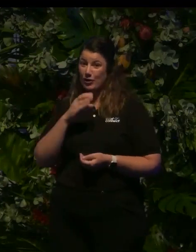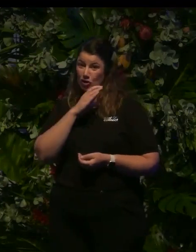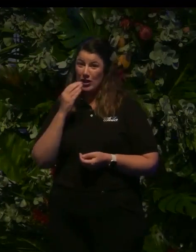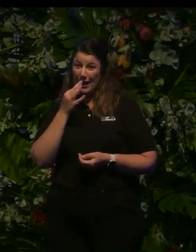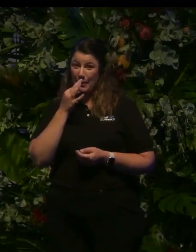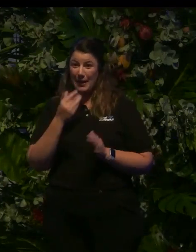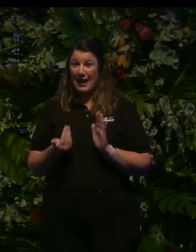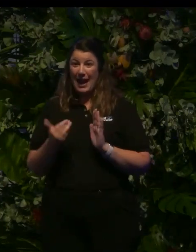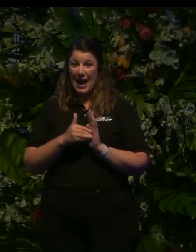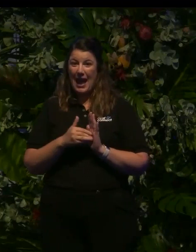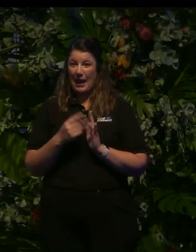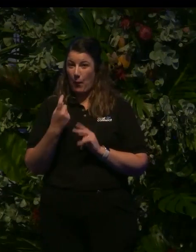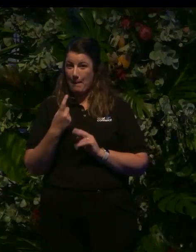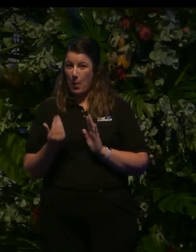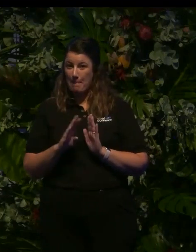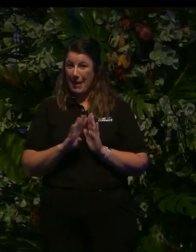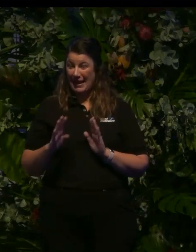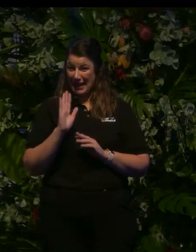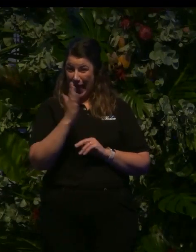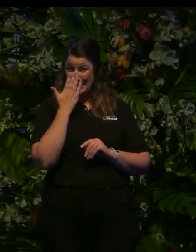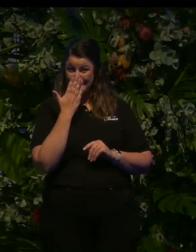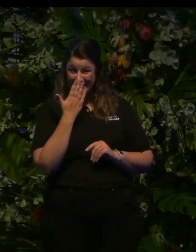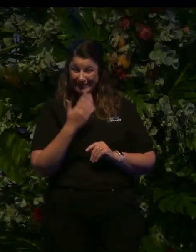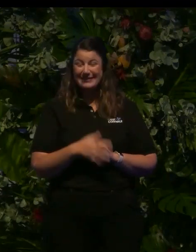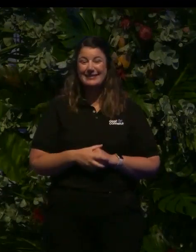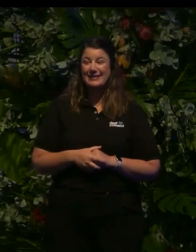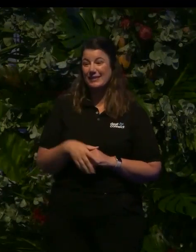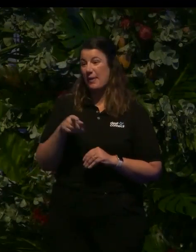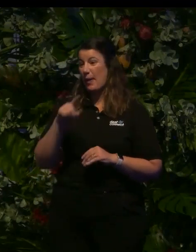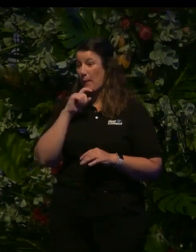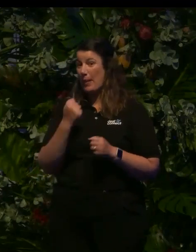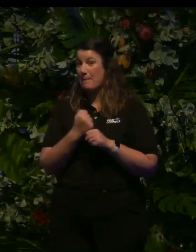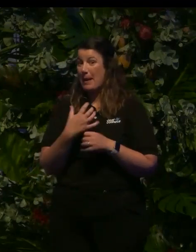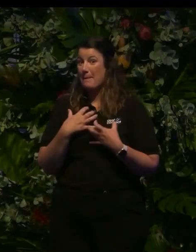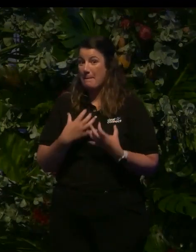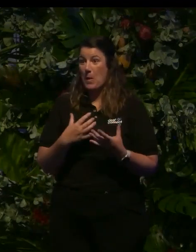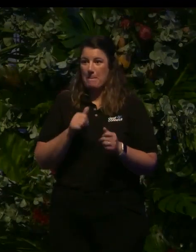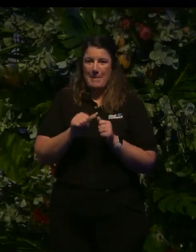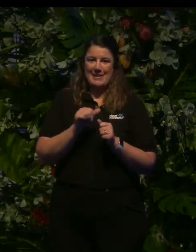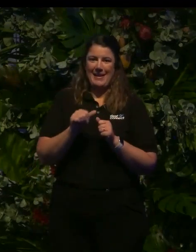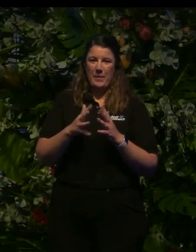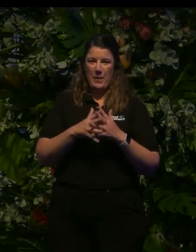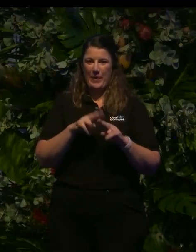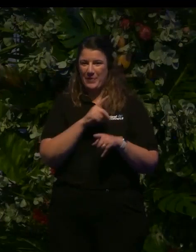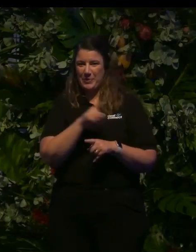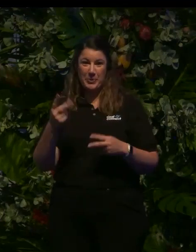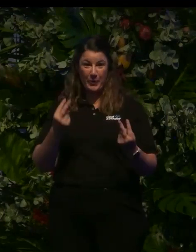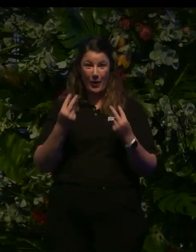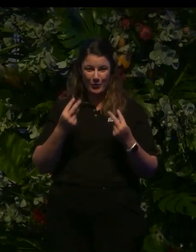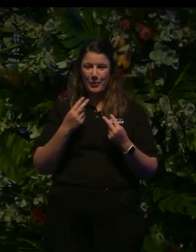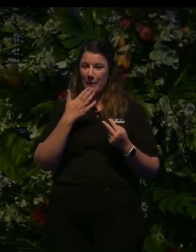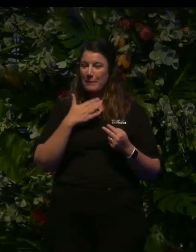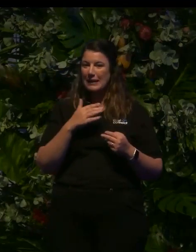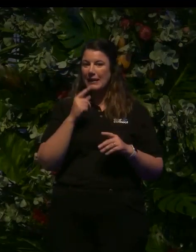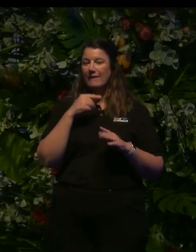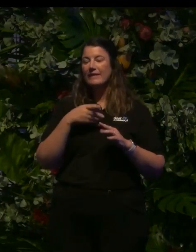bit and added a panelist at the last minute, which is going to make it an even better panel. So, bear with